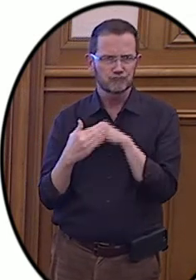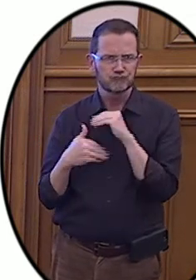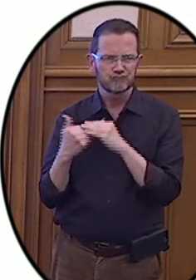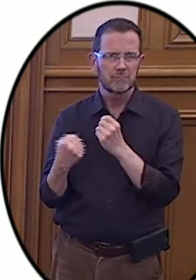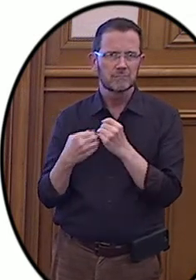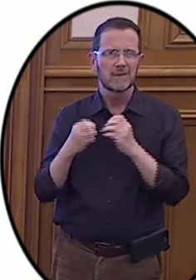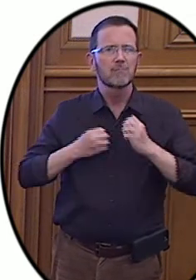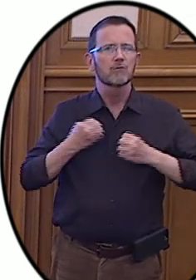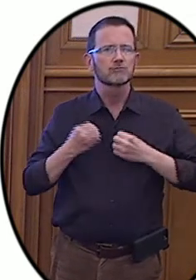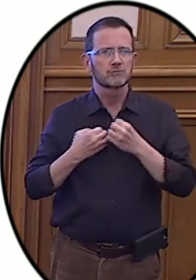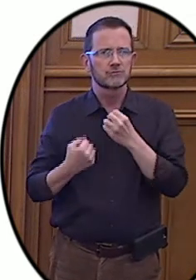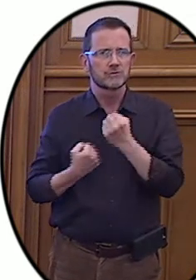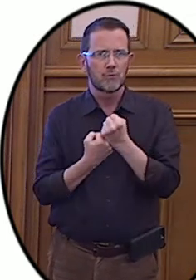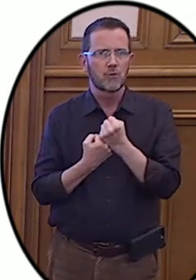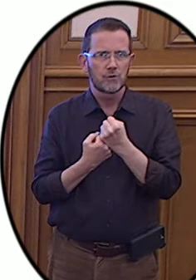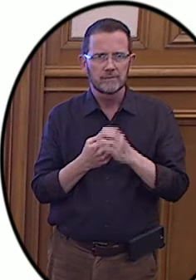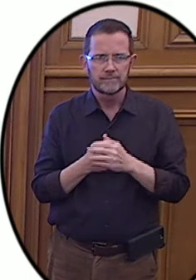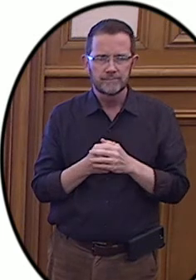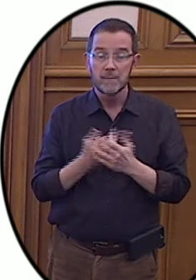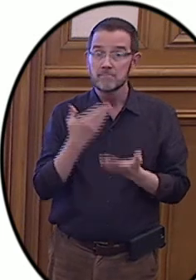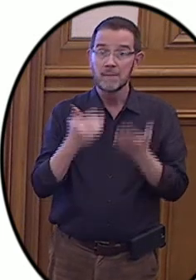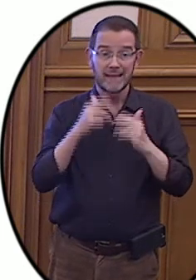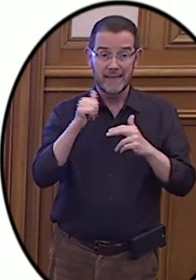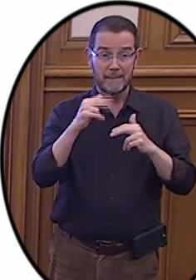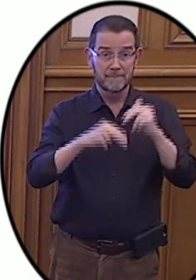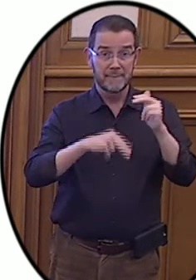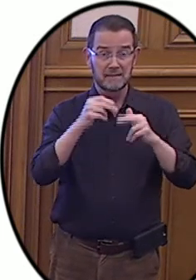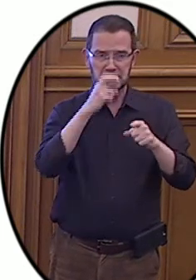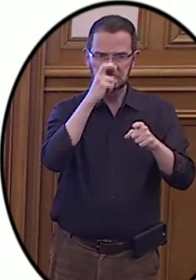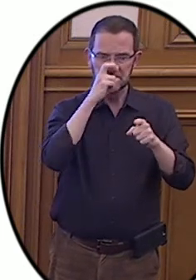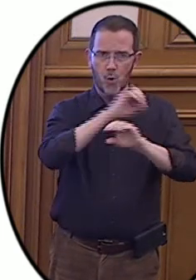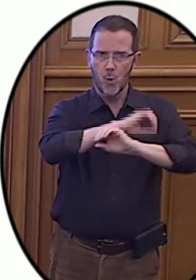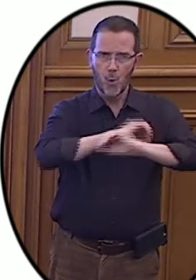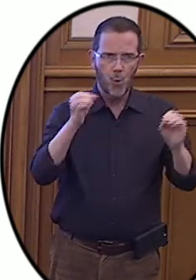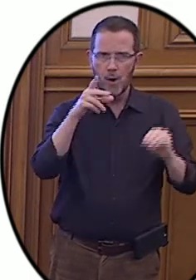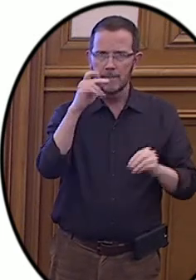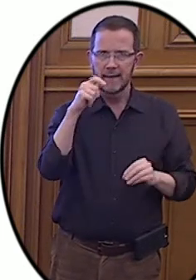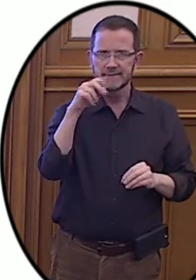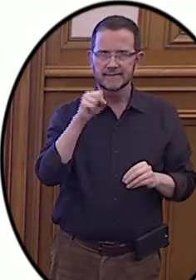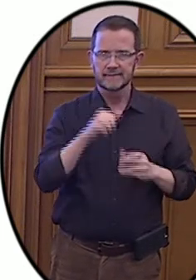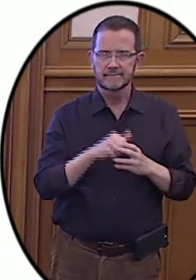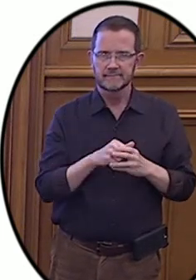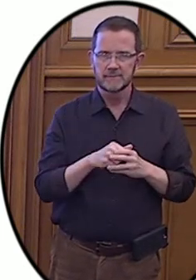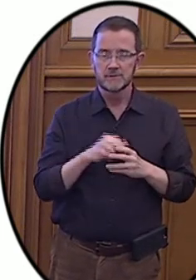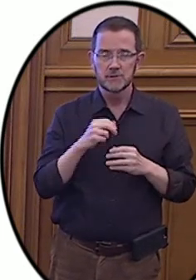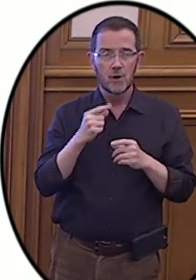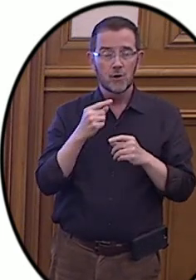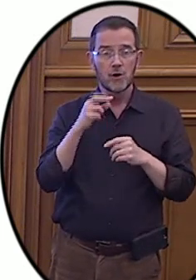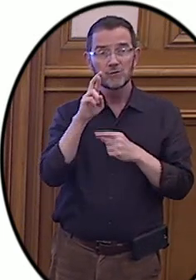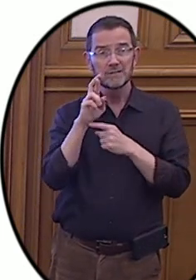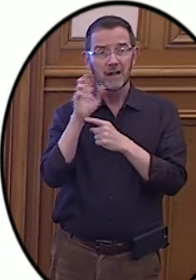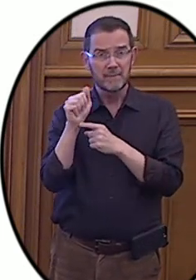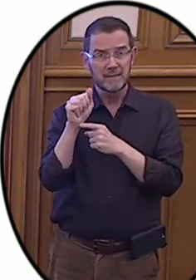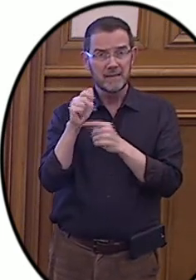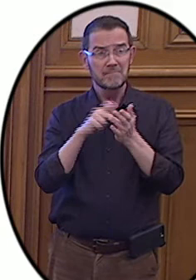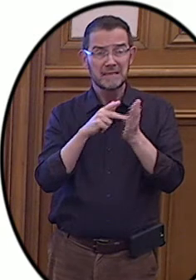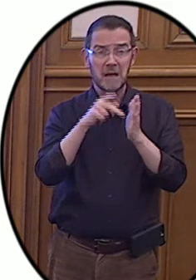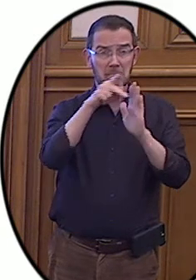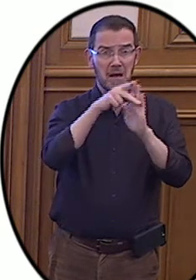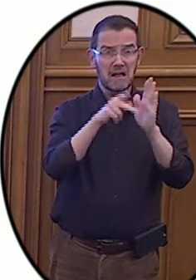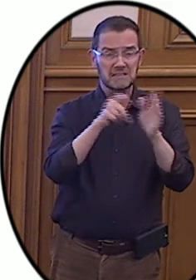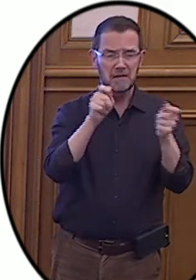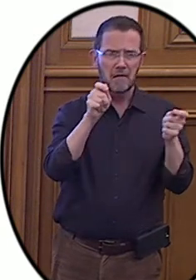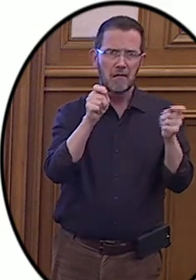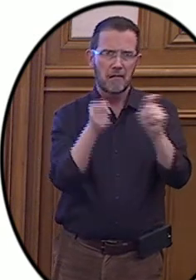And so if the building has a no pets policy, then the reasonable accommodation is making an exception to that policy